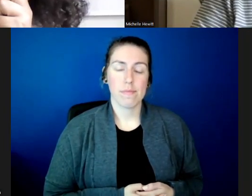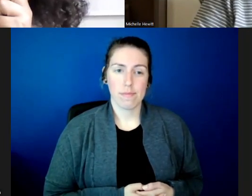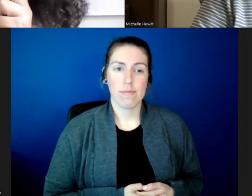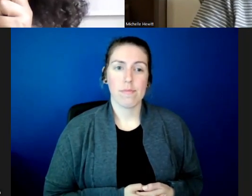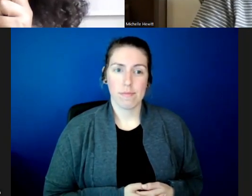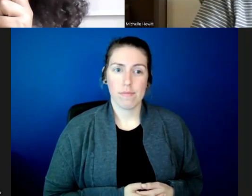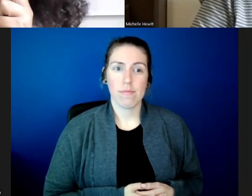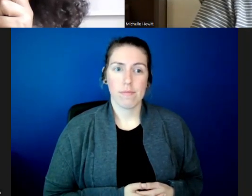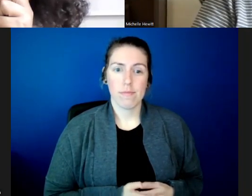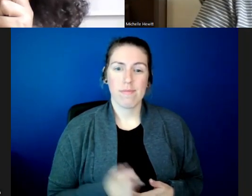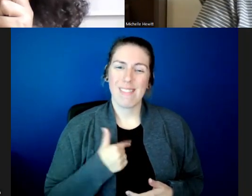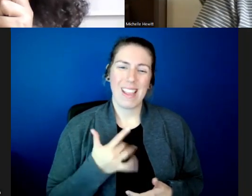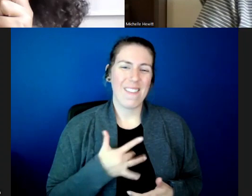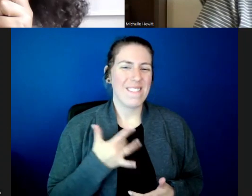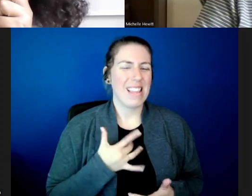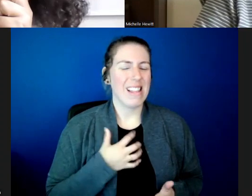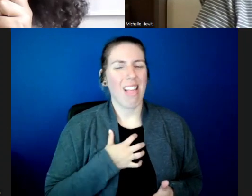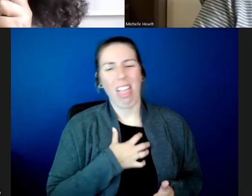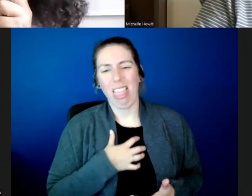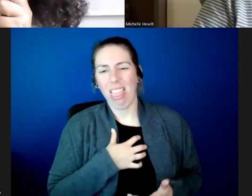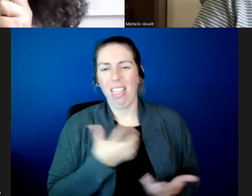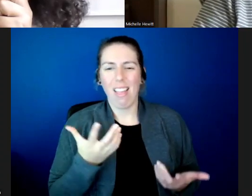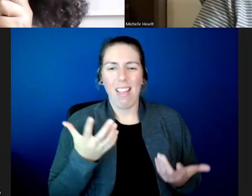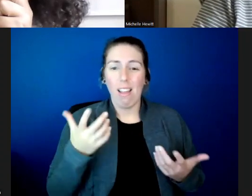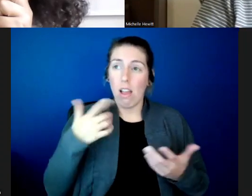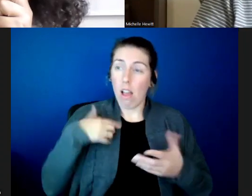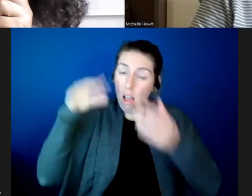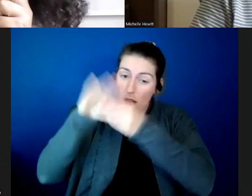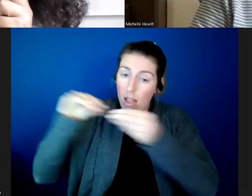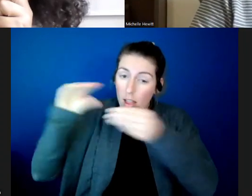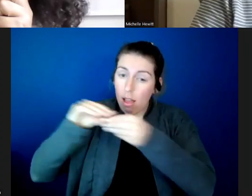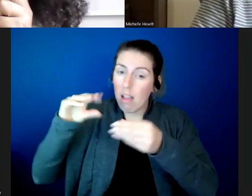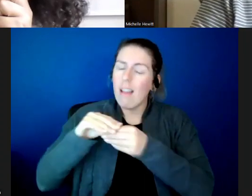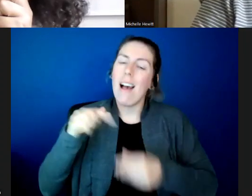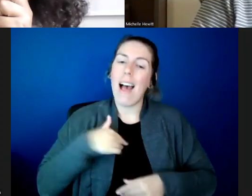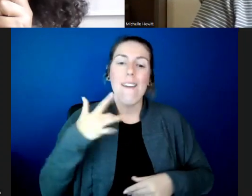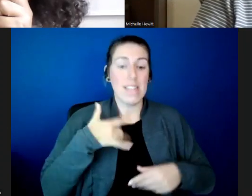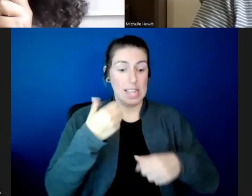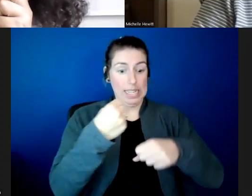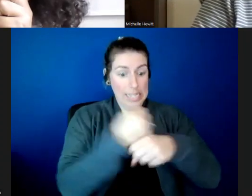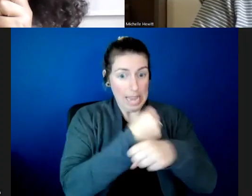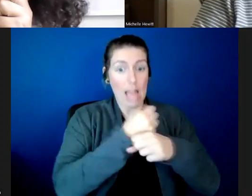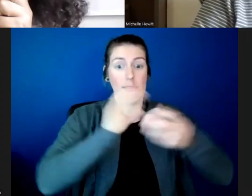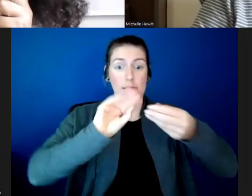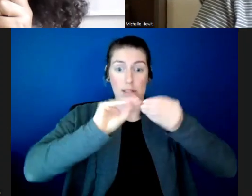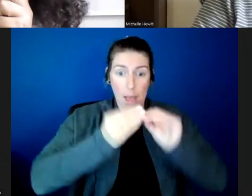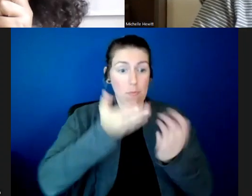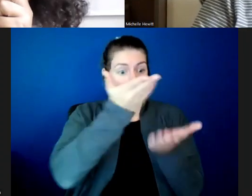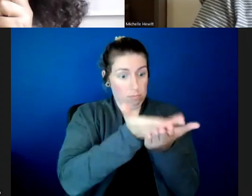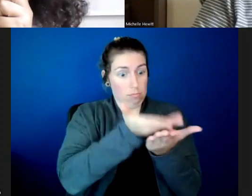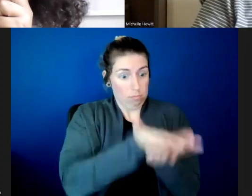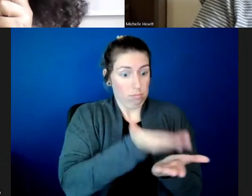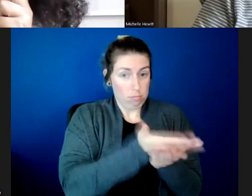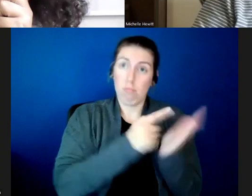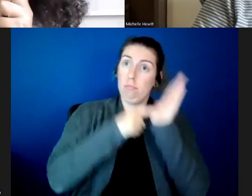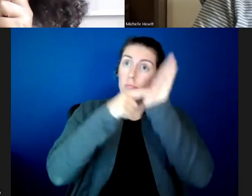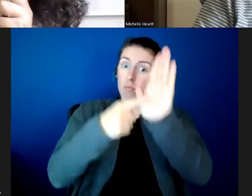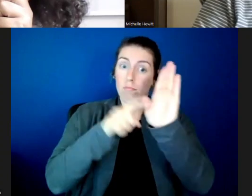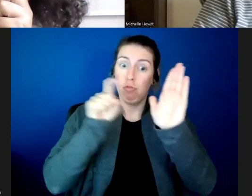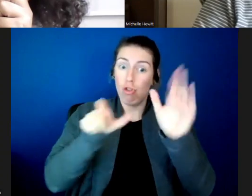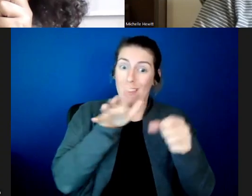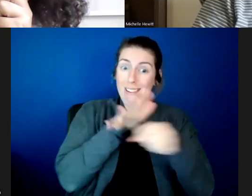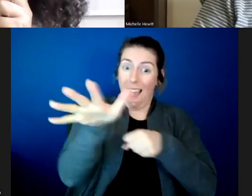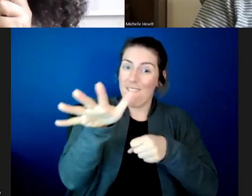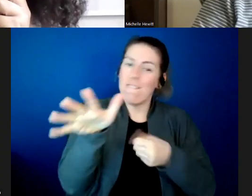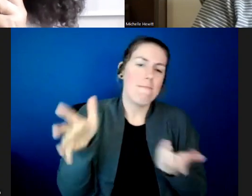that statistics should tell the story. I believe that numbers, you know, but we live in a sort of a media